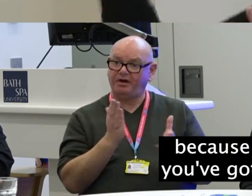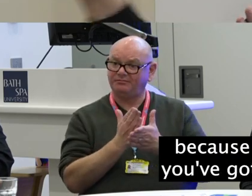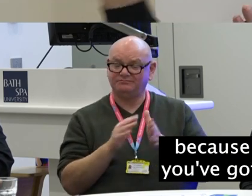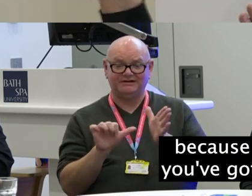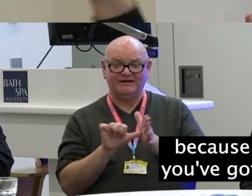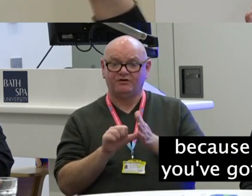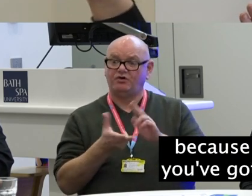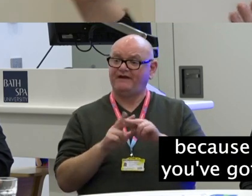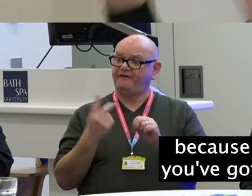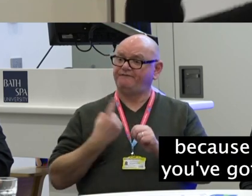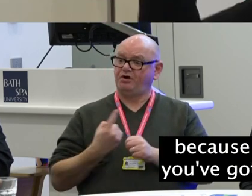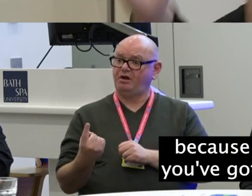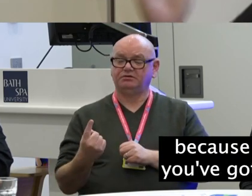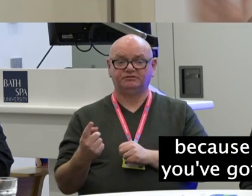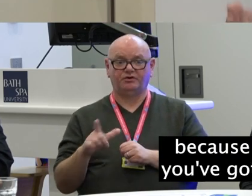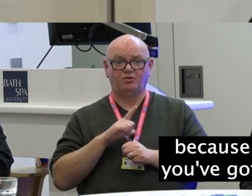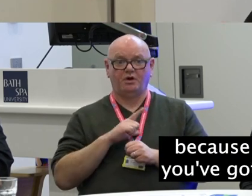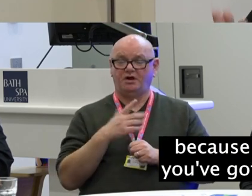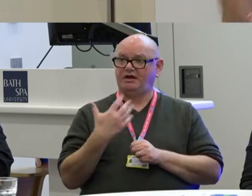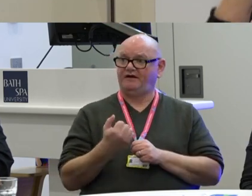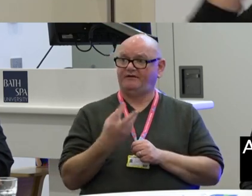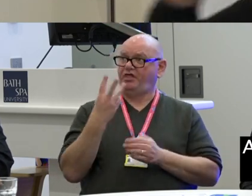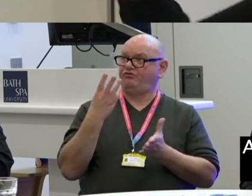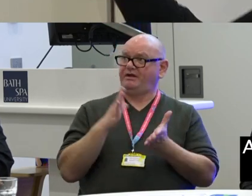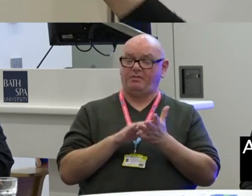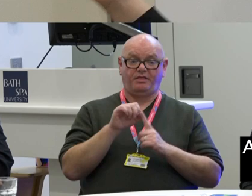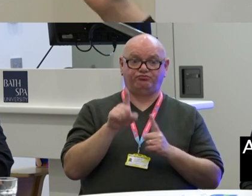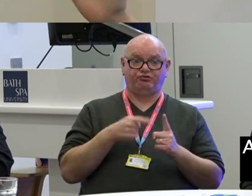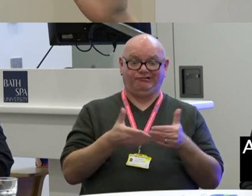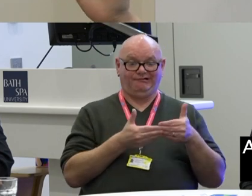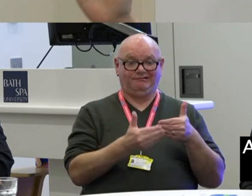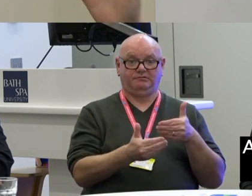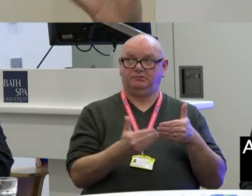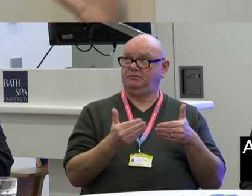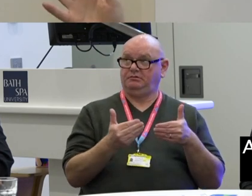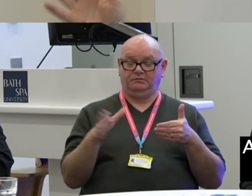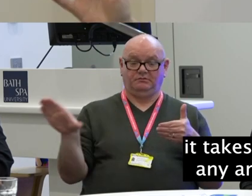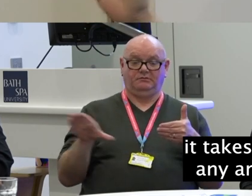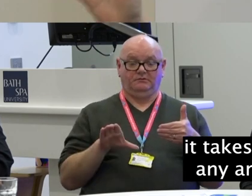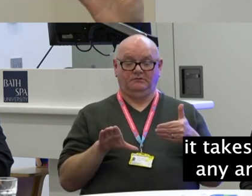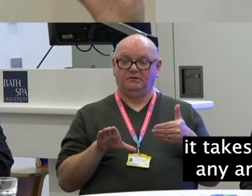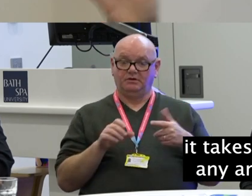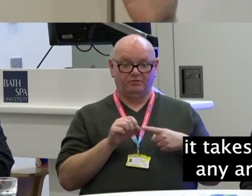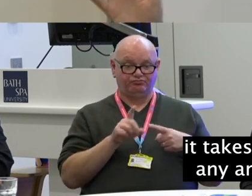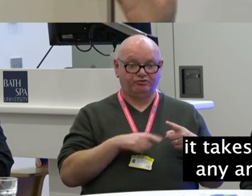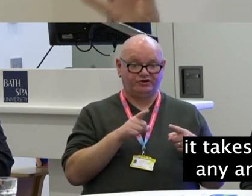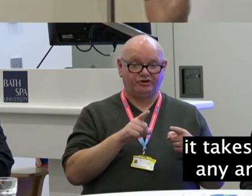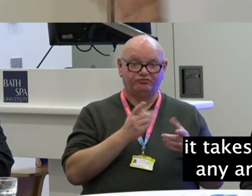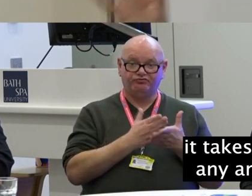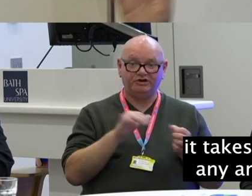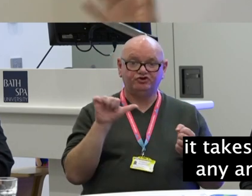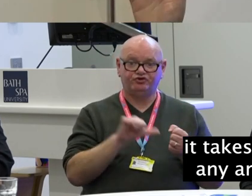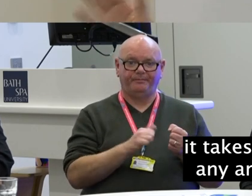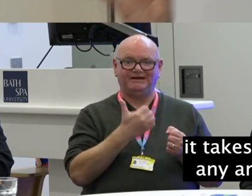you're faced this wall with, like, you've got a 3-month project window, and actually this project, actually, let's be fair, it takes 6 months to a year to build